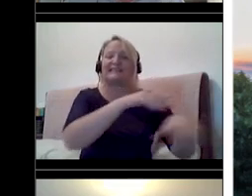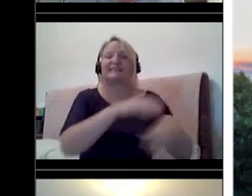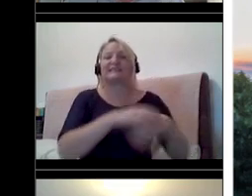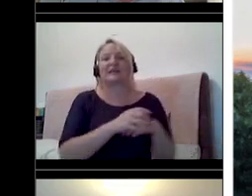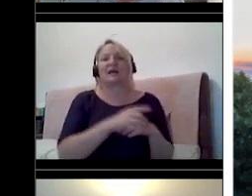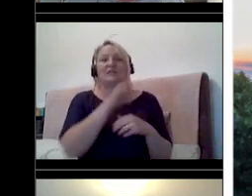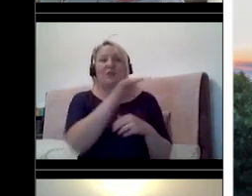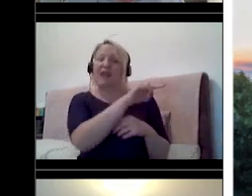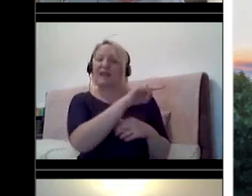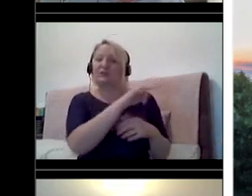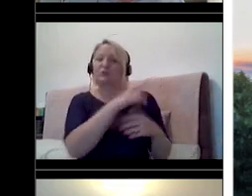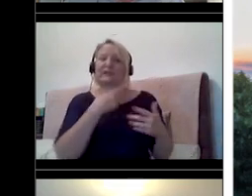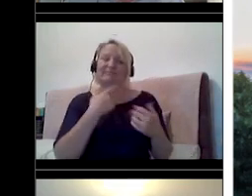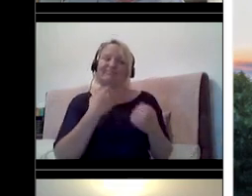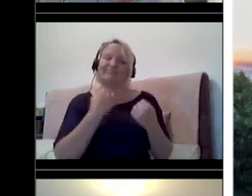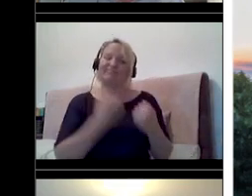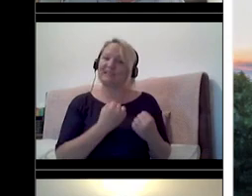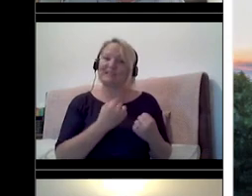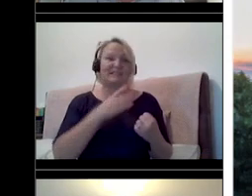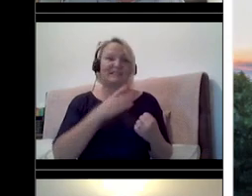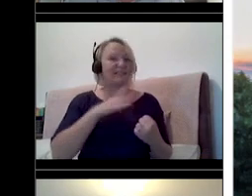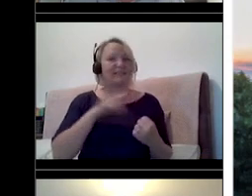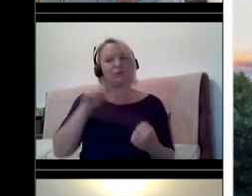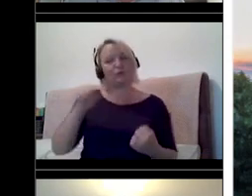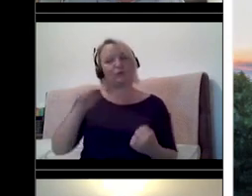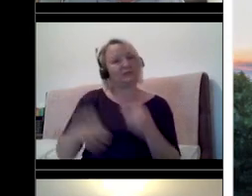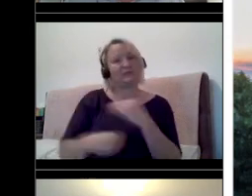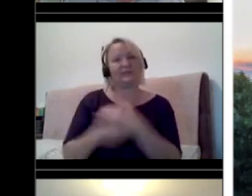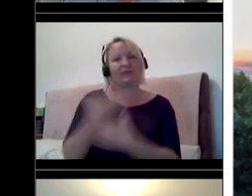to still need to deliver the Lower Thames Crossing.